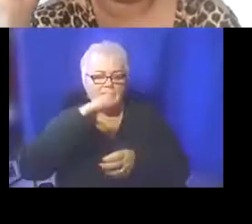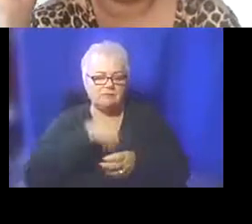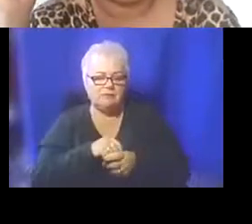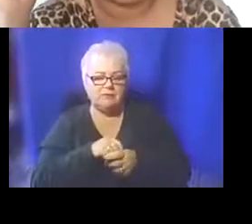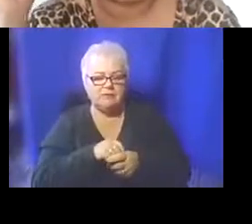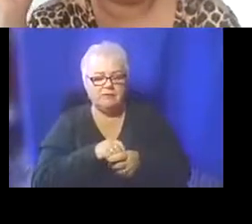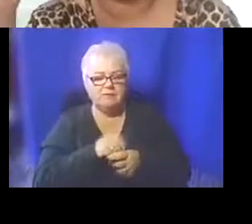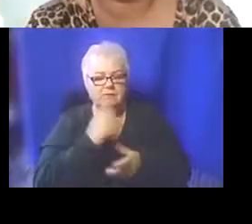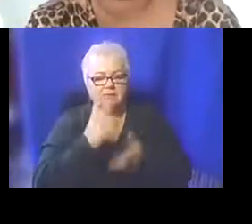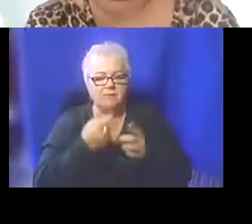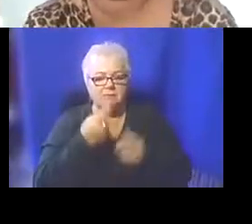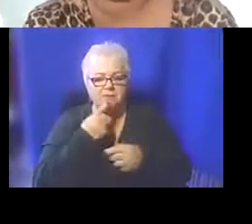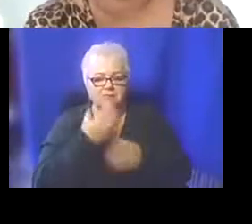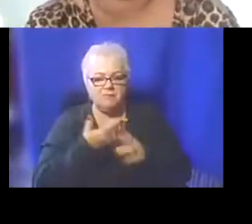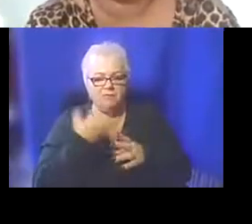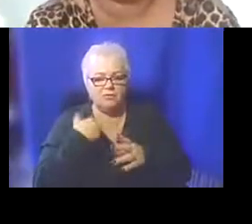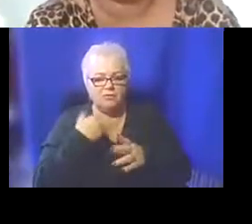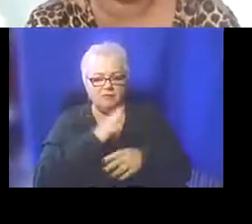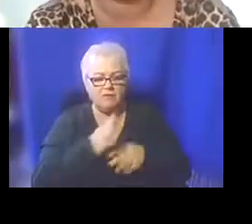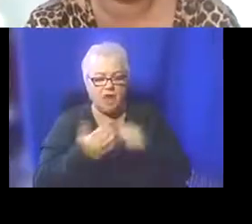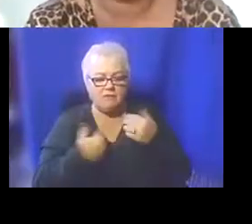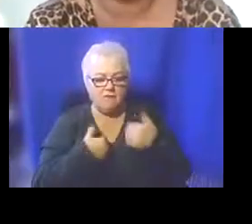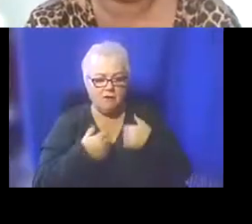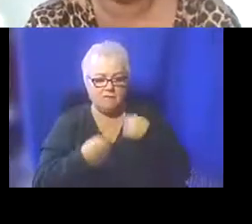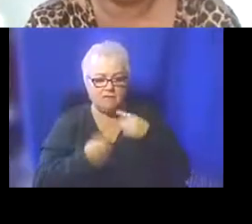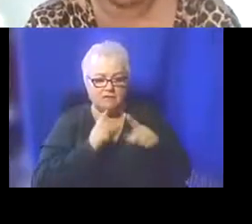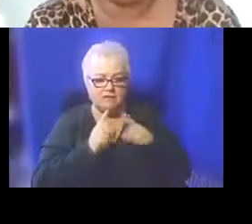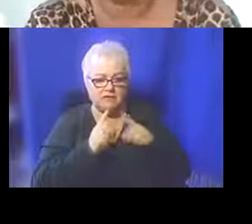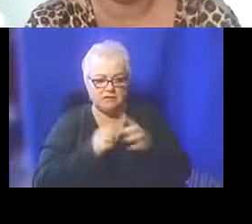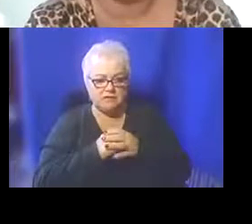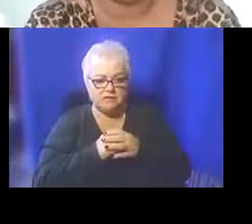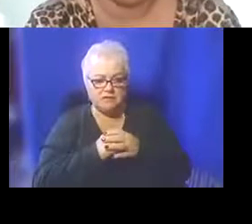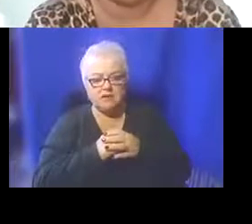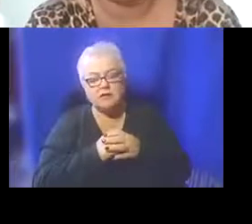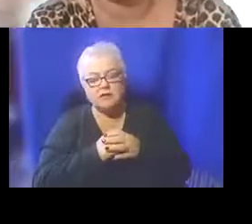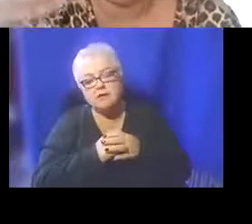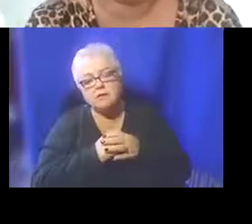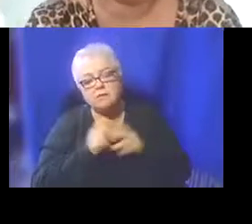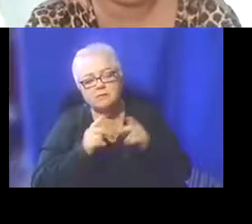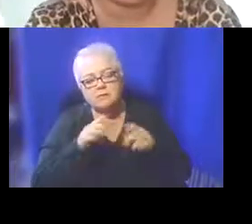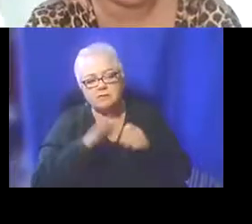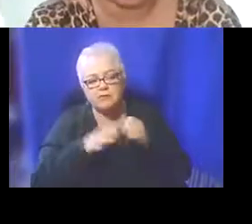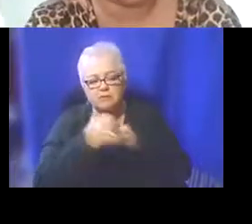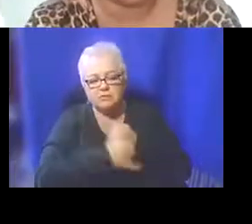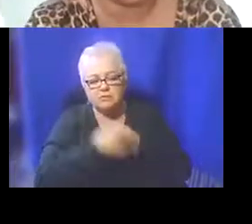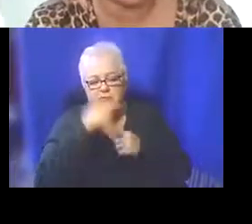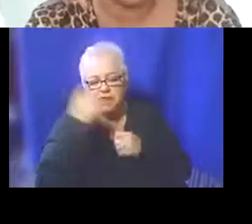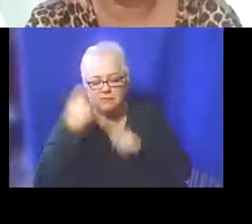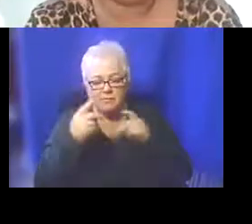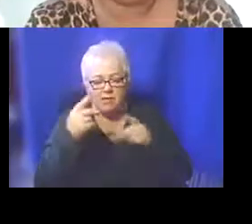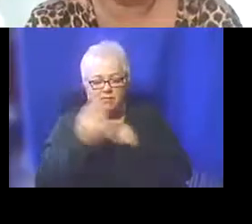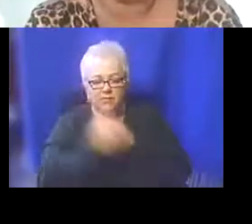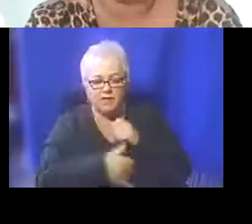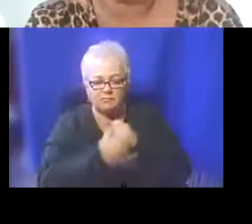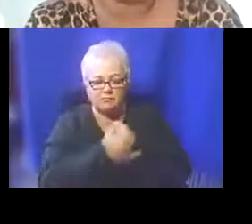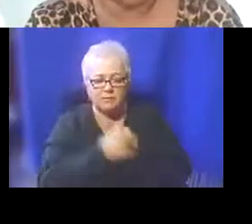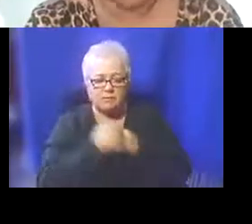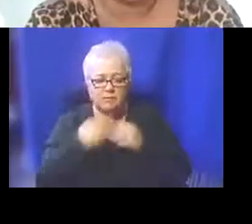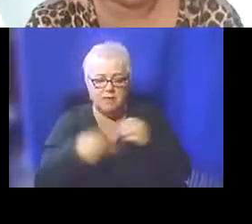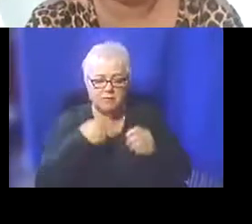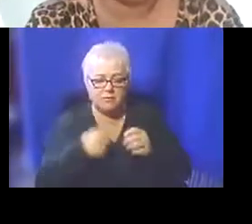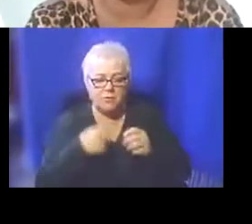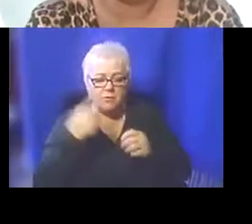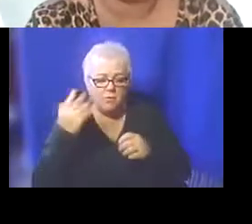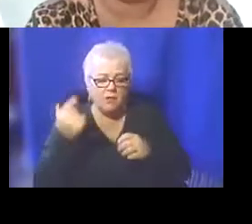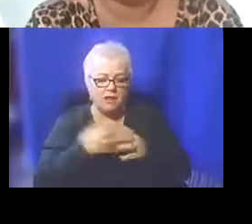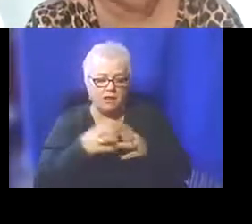I might have mentioned last time, if you've never had a conversation with folks across the country, Black folks across the country, about why